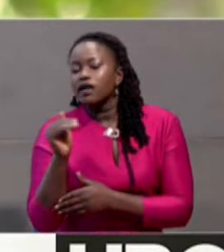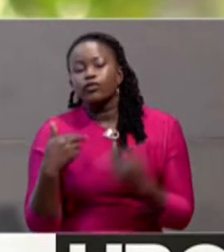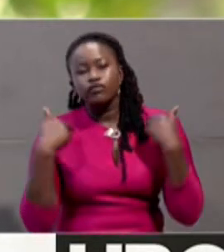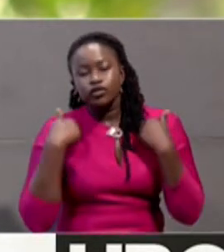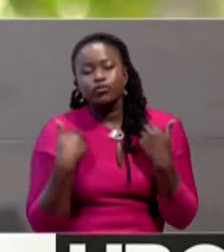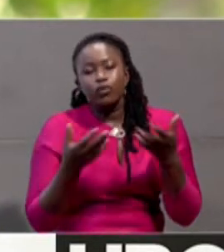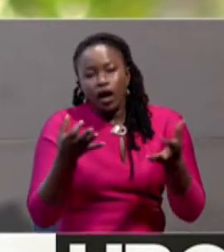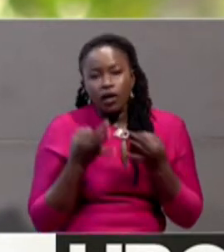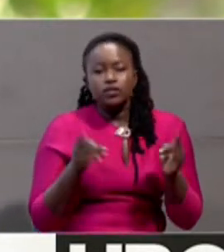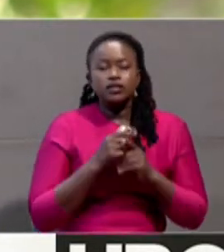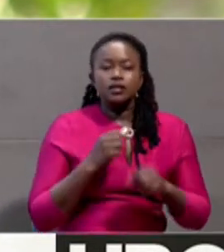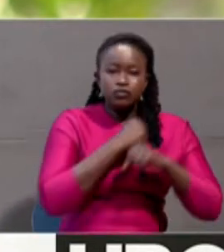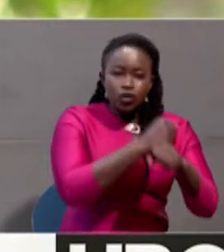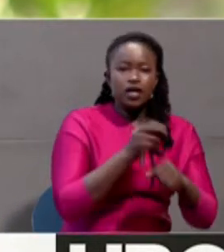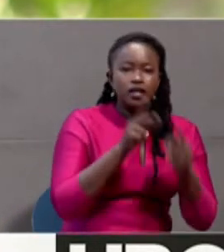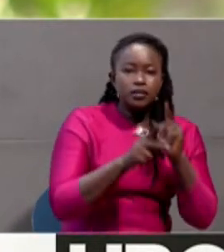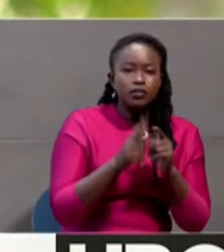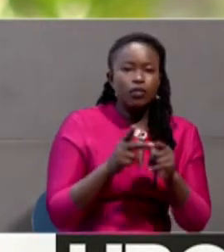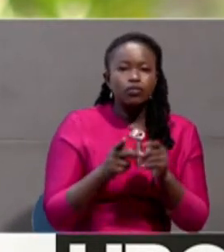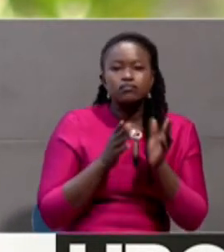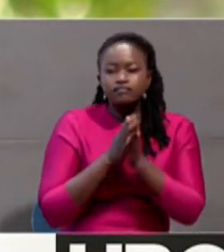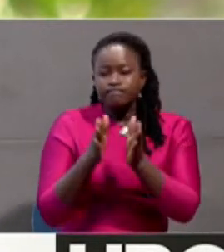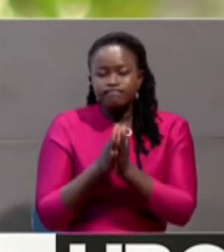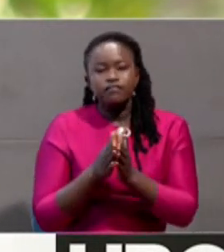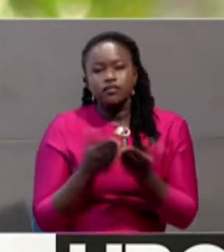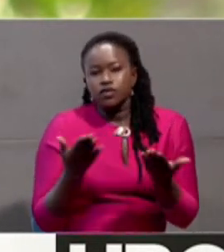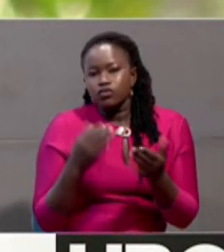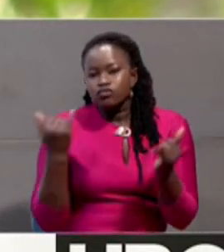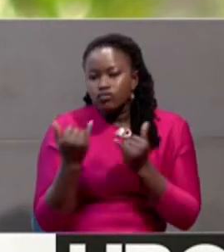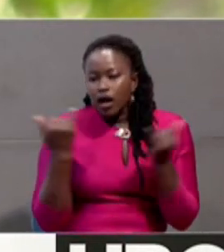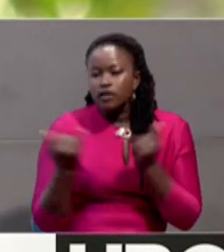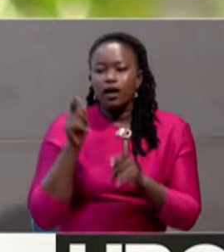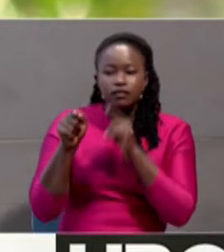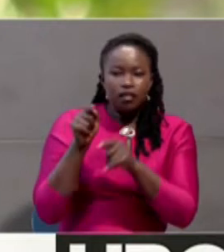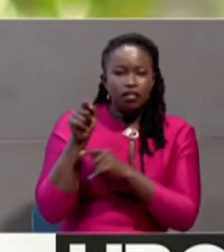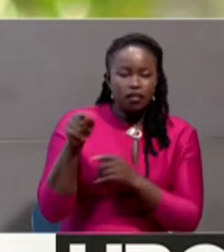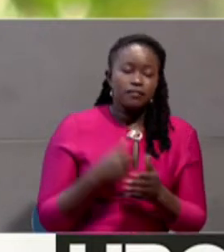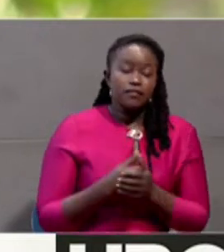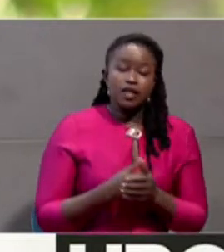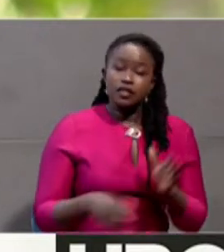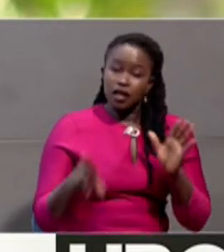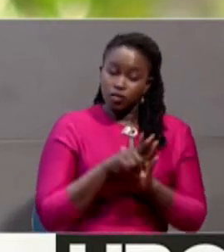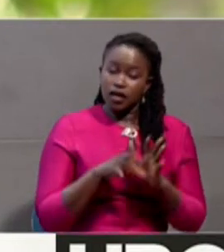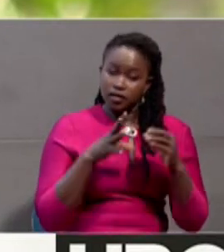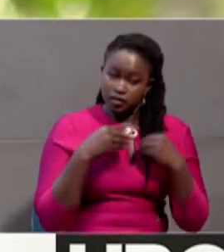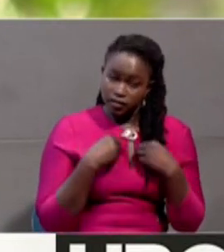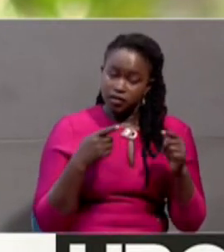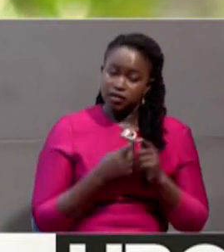protect whistleblowers, among others. So the law therefore provides an